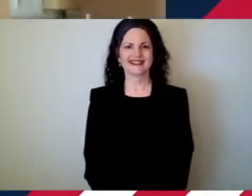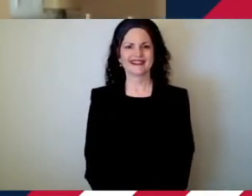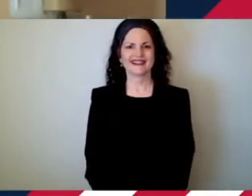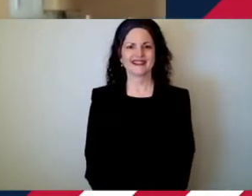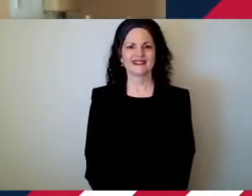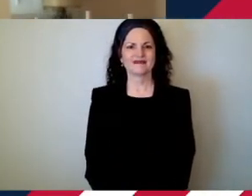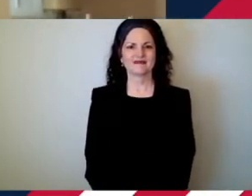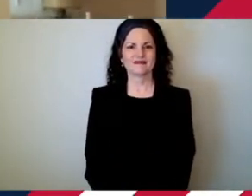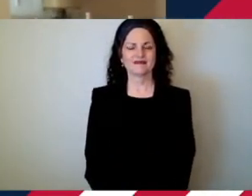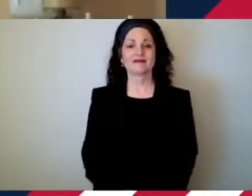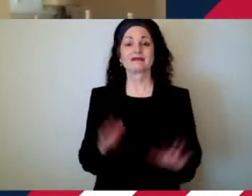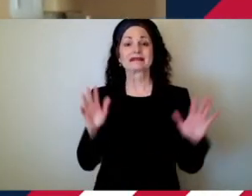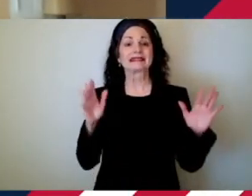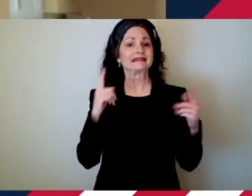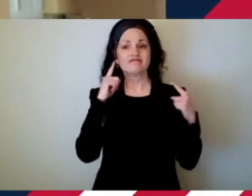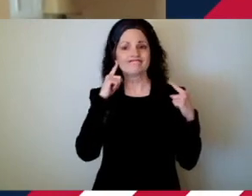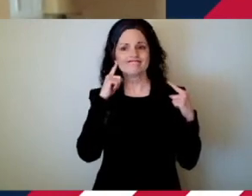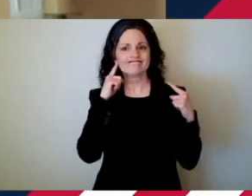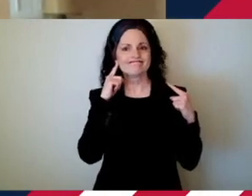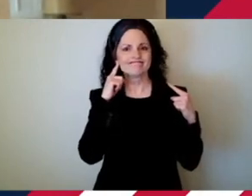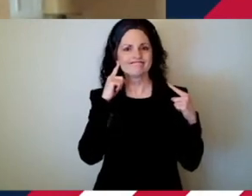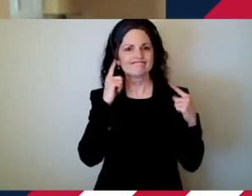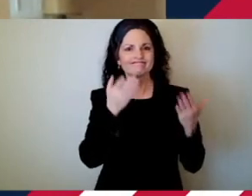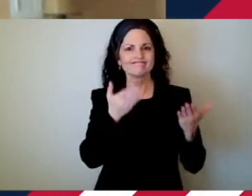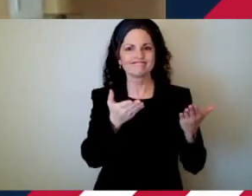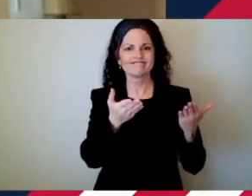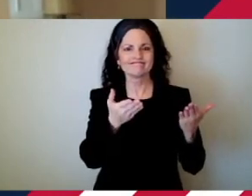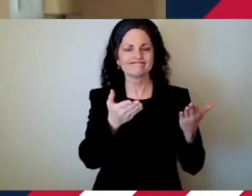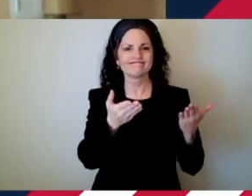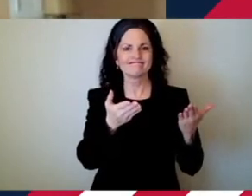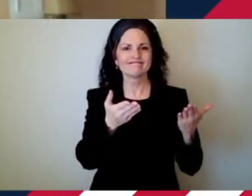You're on mute, Elaine.